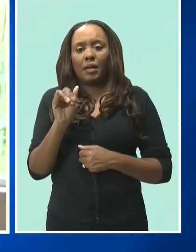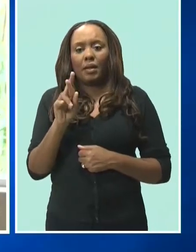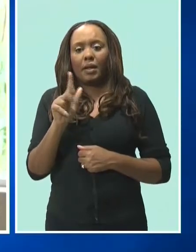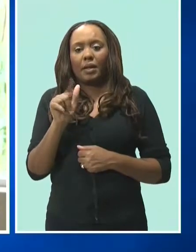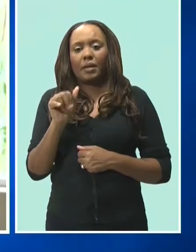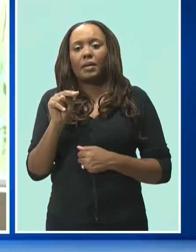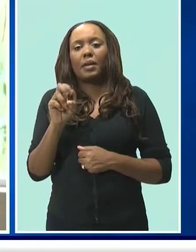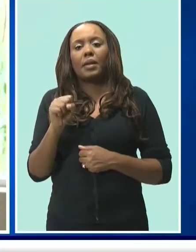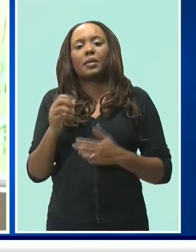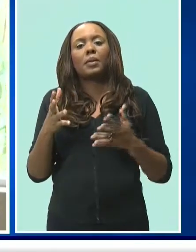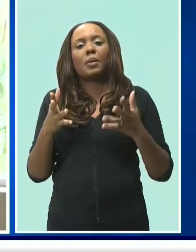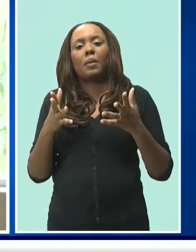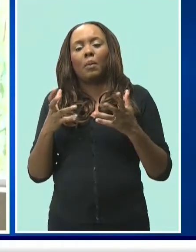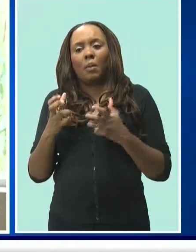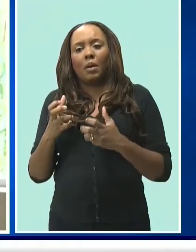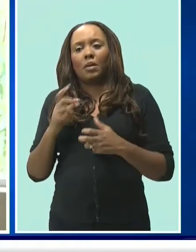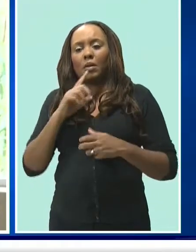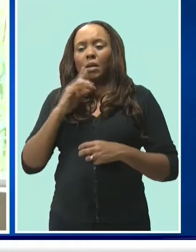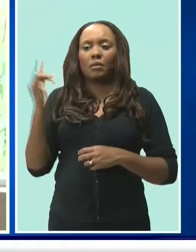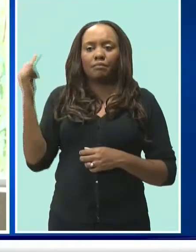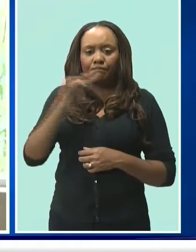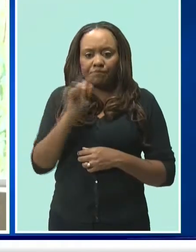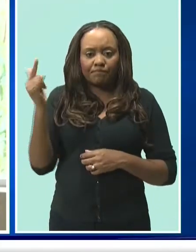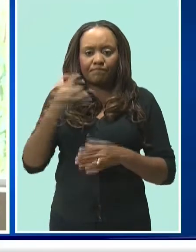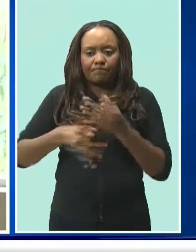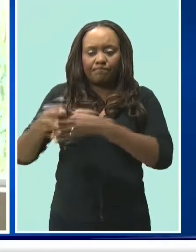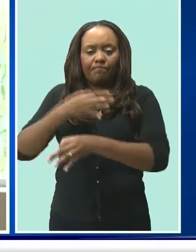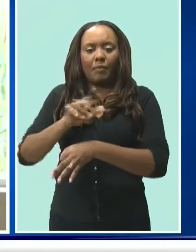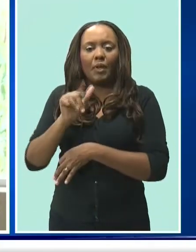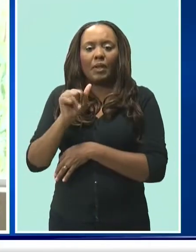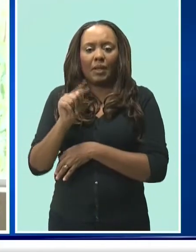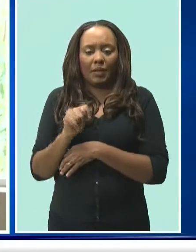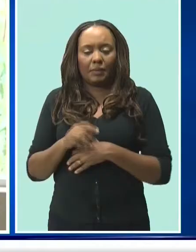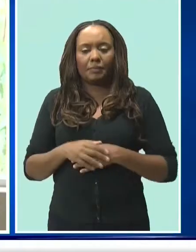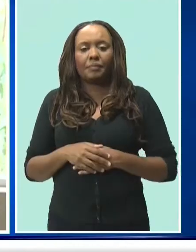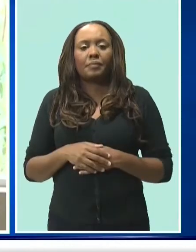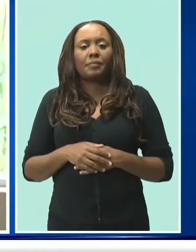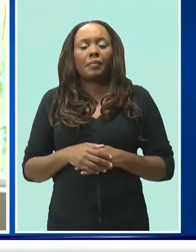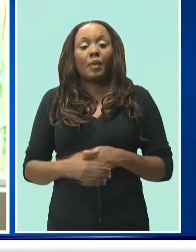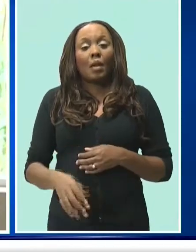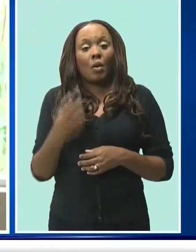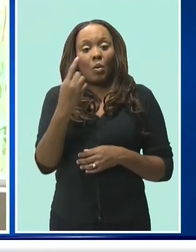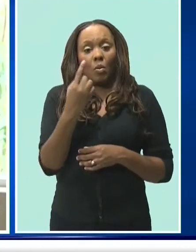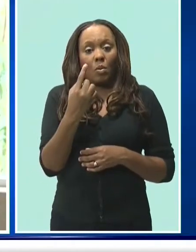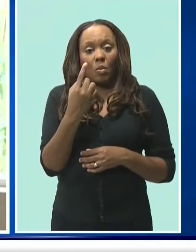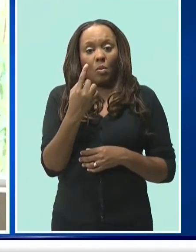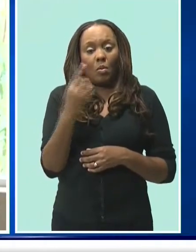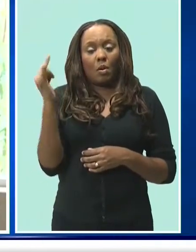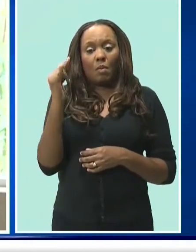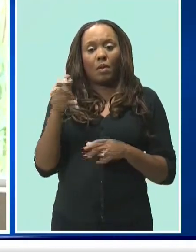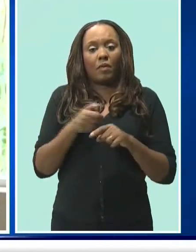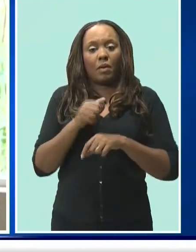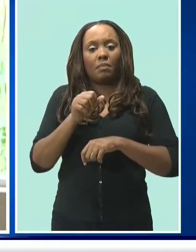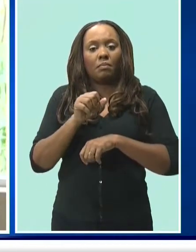Air and One Caribbean out of St. Vincent and the Grenadines, and the chairman, I'm sure, will speak more to that.